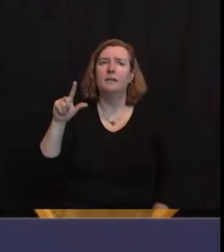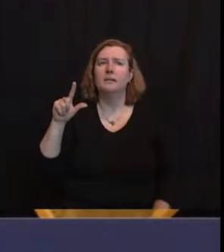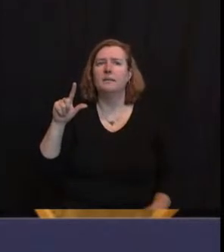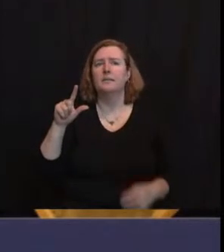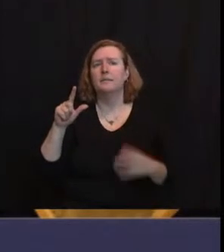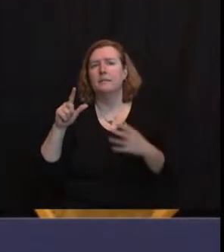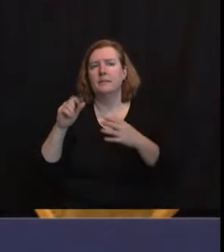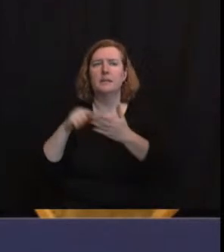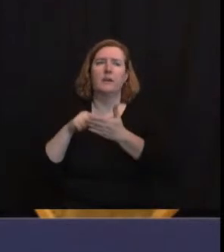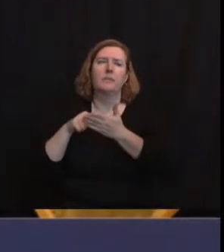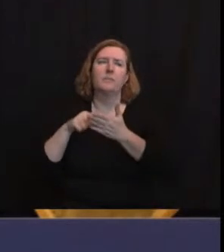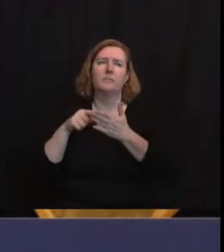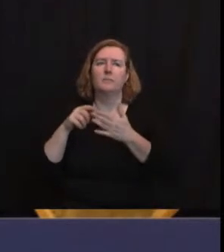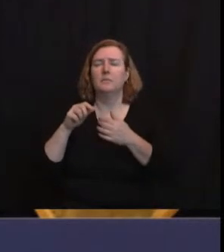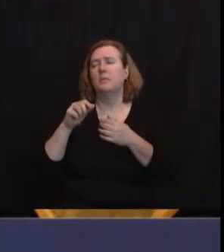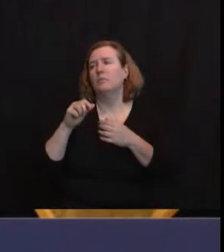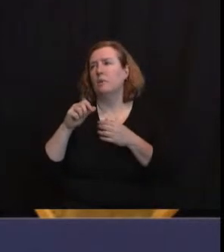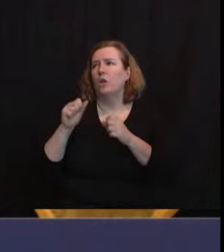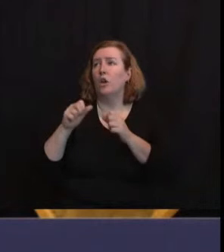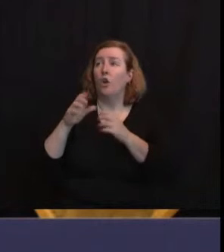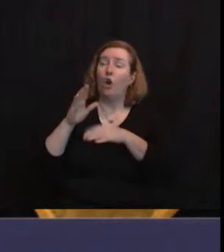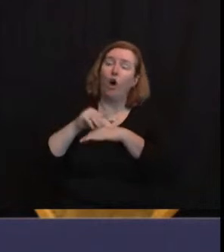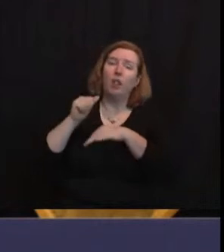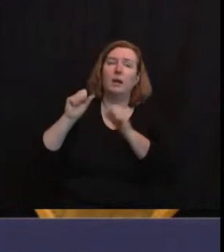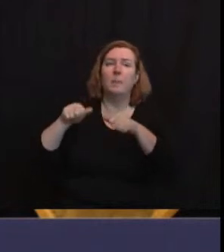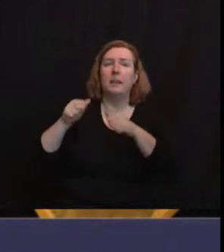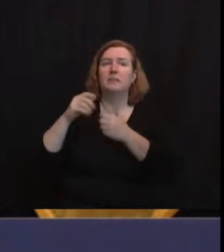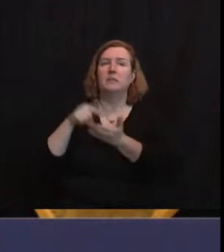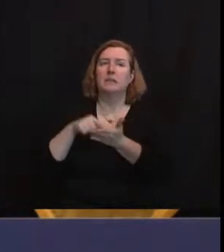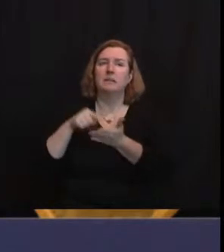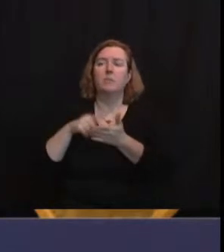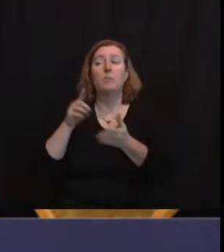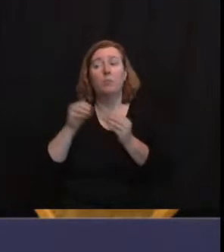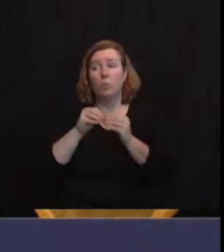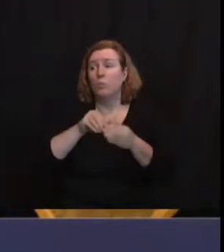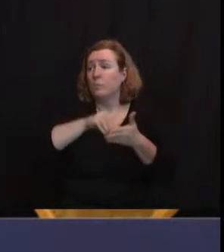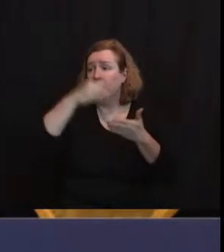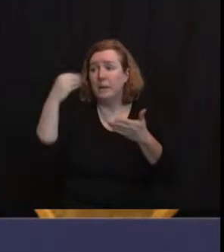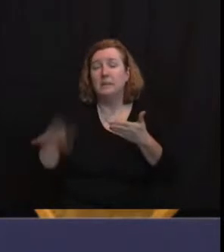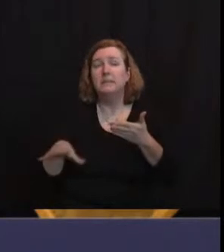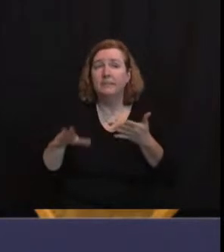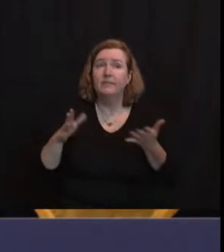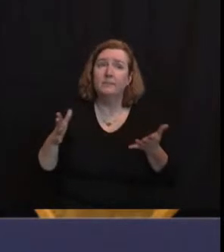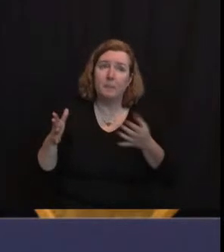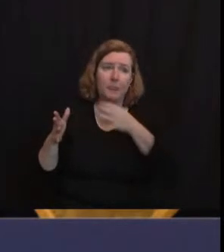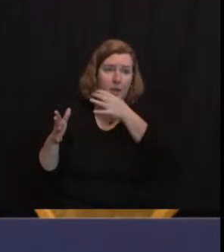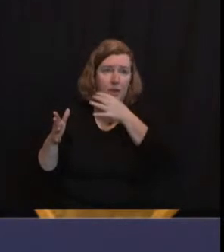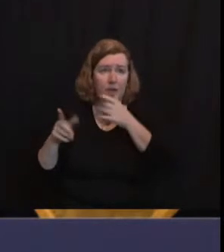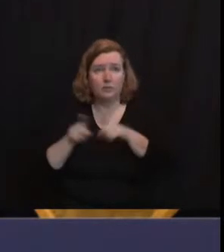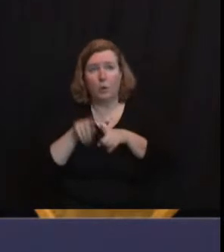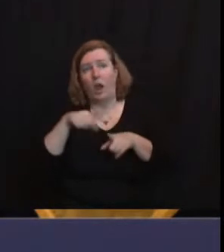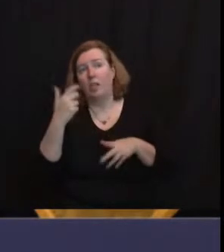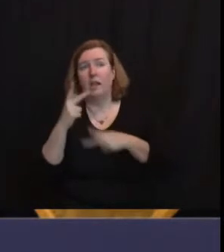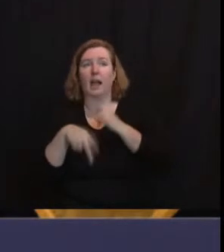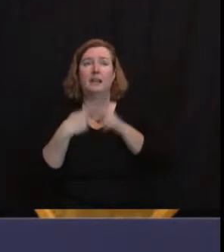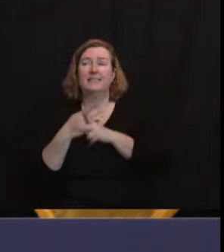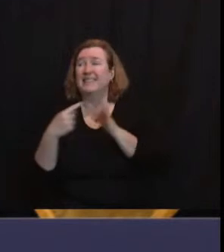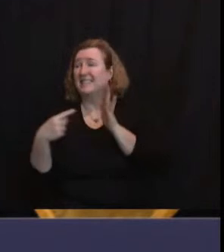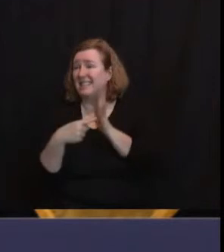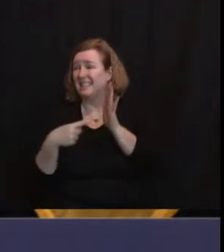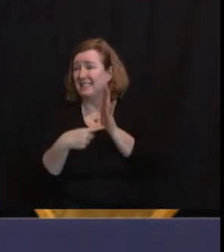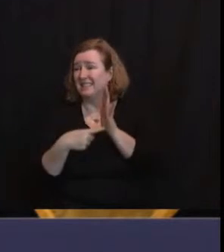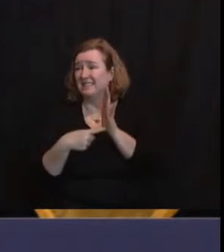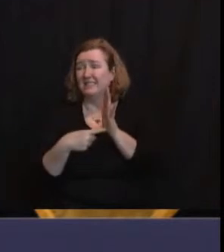when you've got other alternatives, by the way, to potentially defease debt, that's still on the table, which is much higher interest